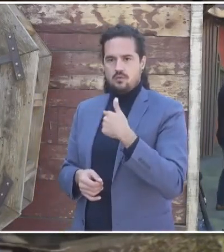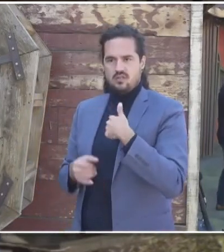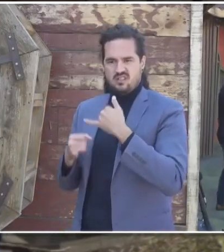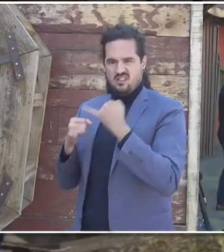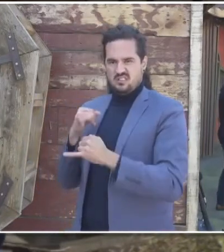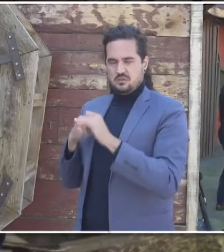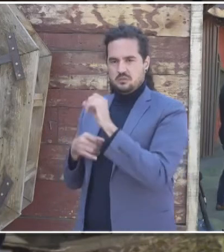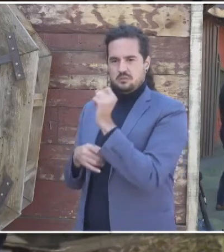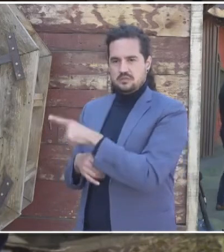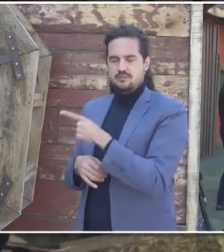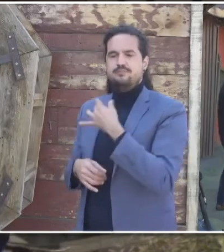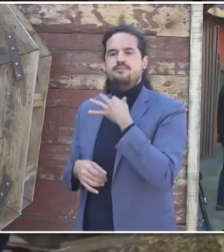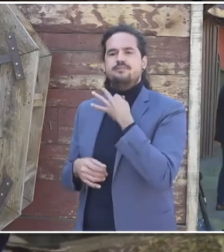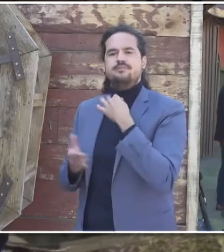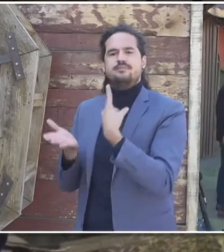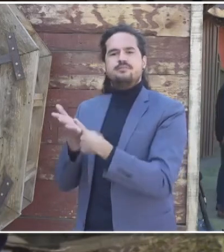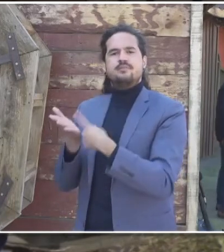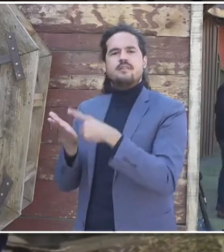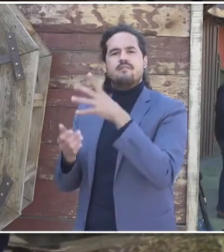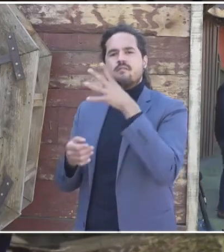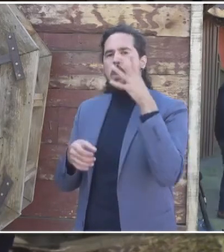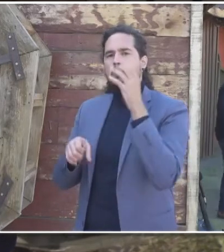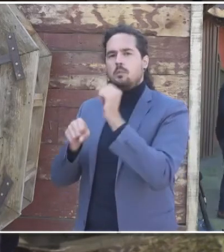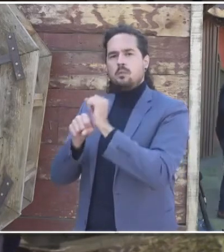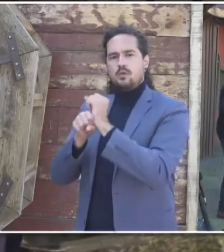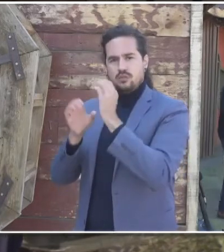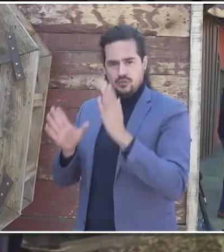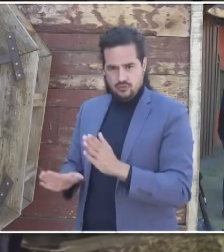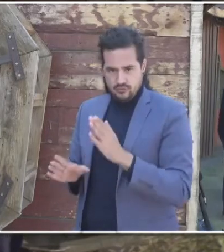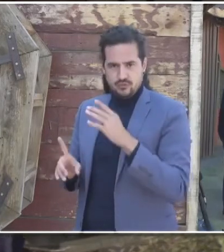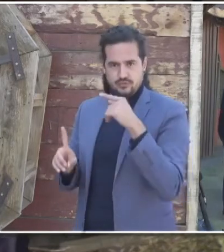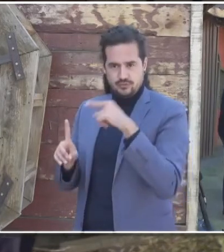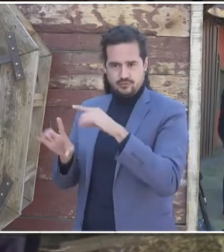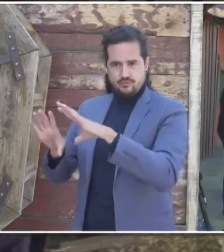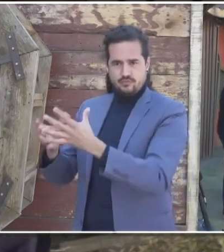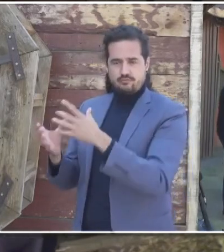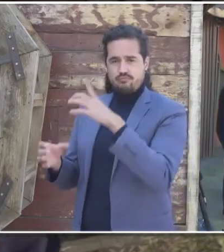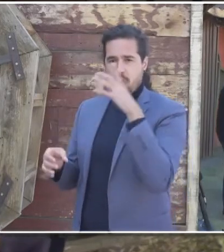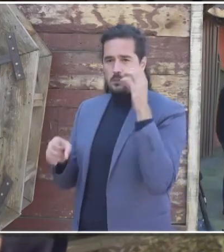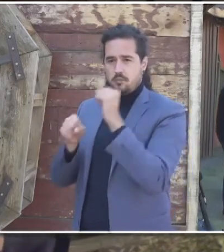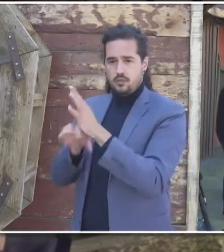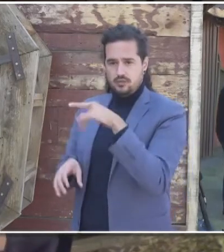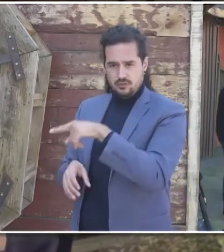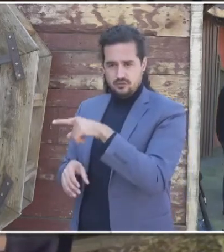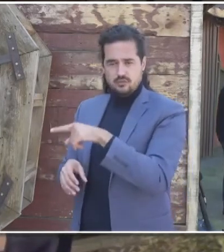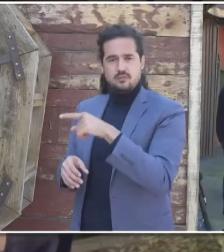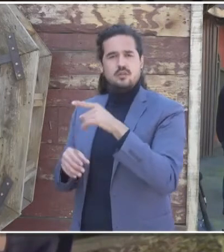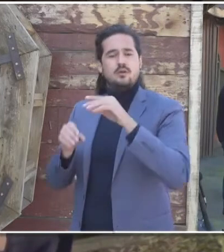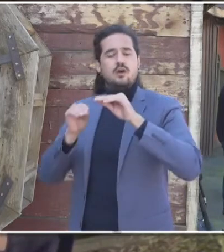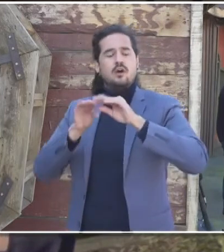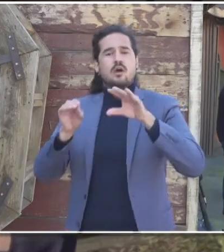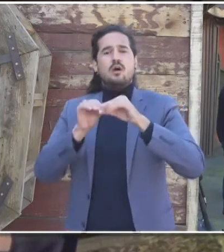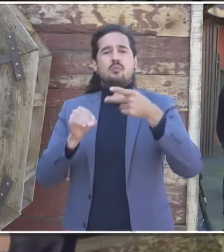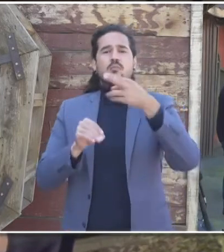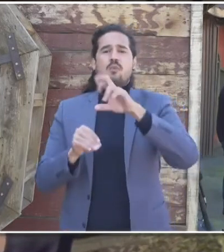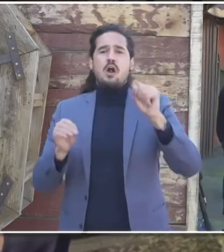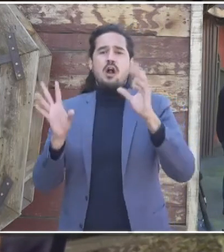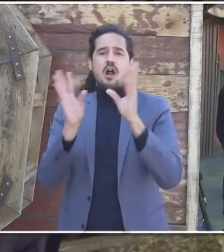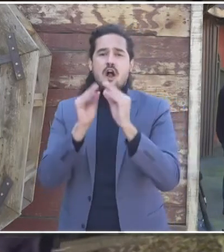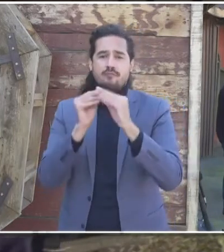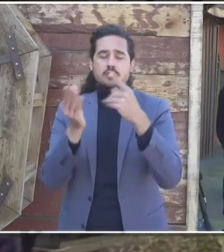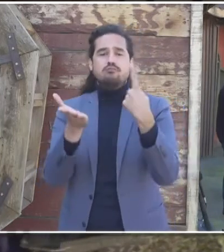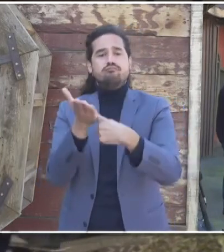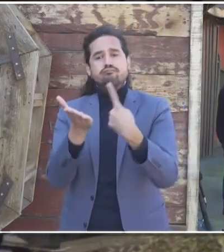workers. Every press conference, they have been said that farm workers are very important for the state and the